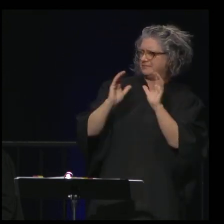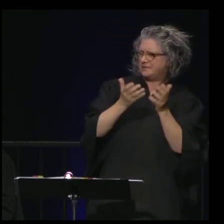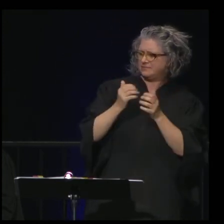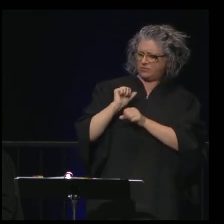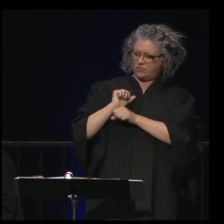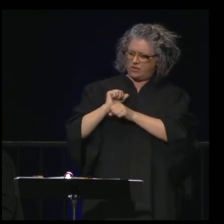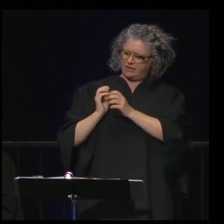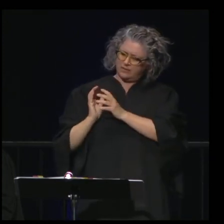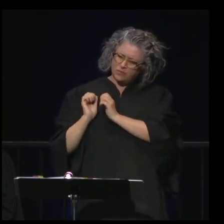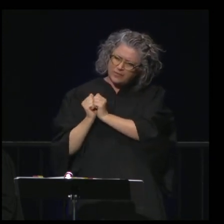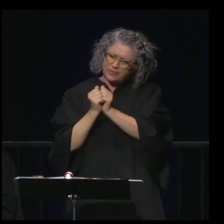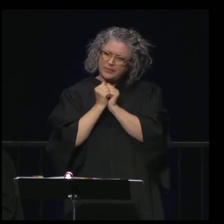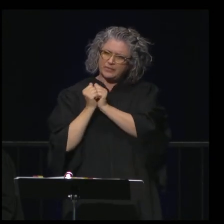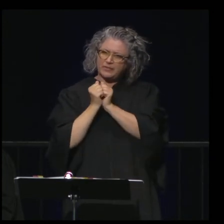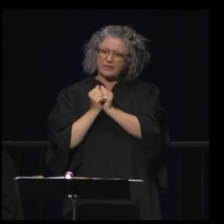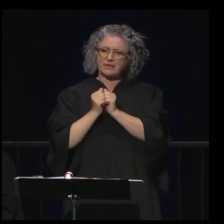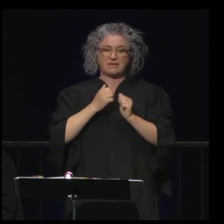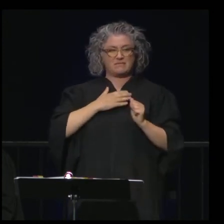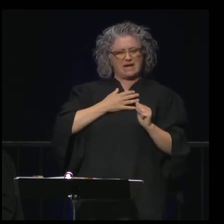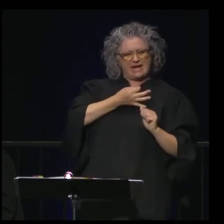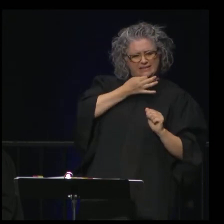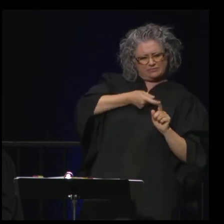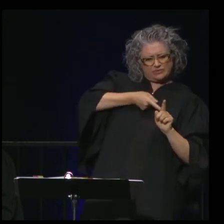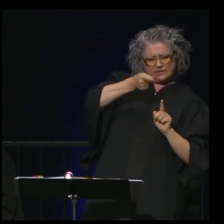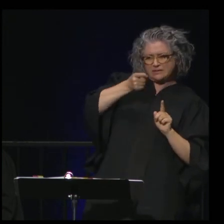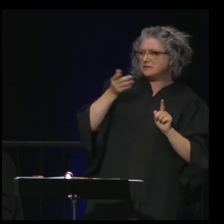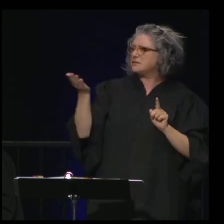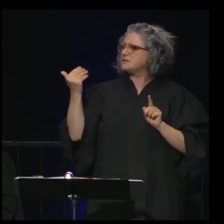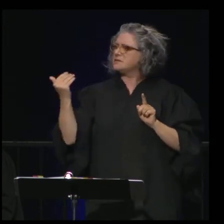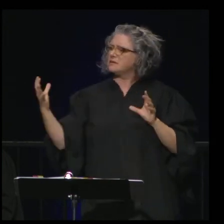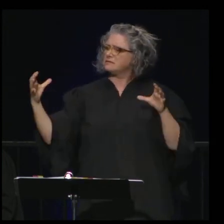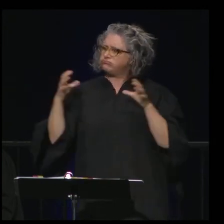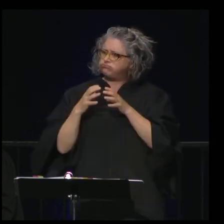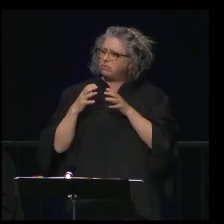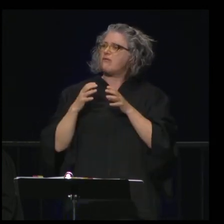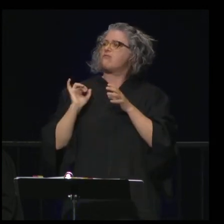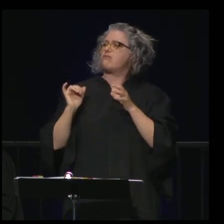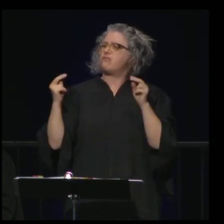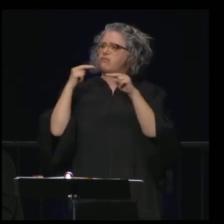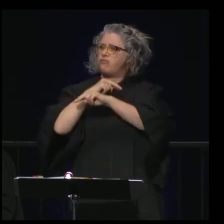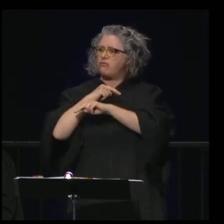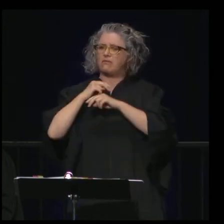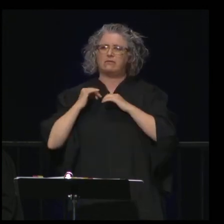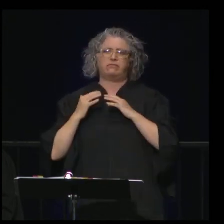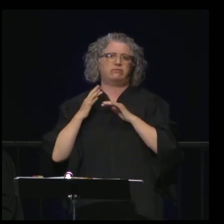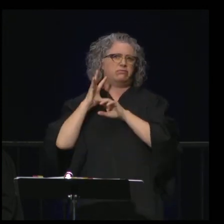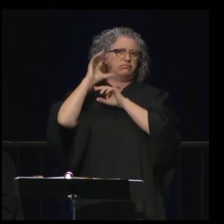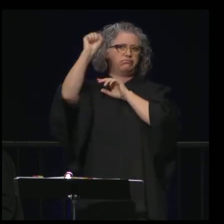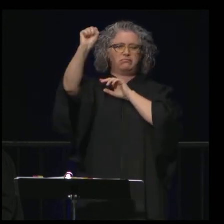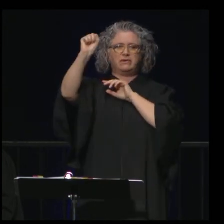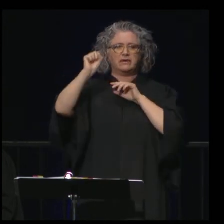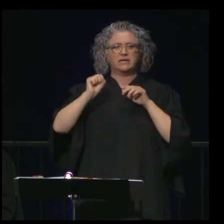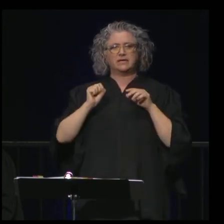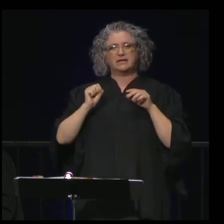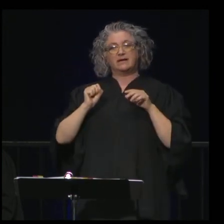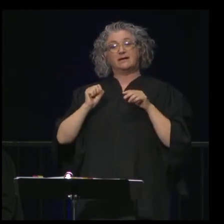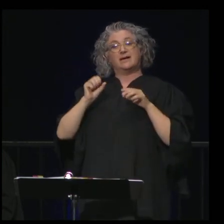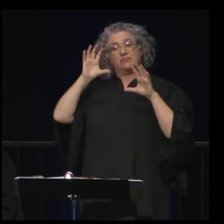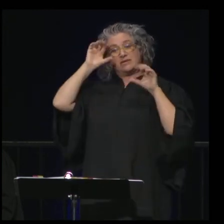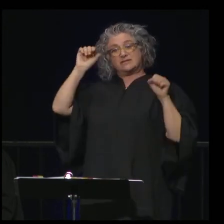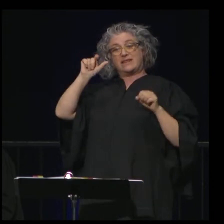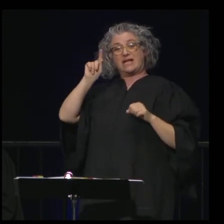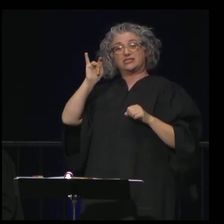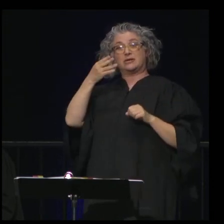reach beyond your own area of expertise to collaborate with other disciplines. To echo the words of President